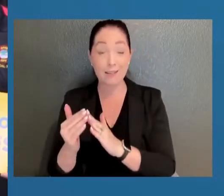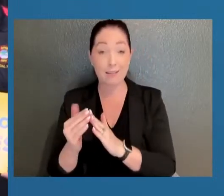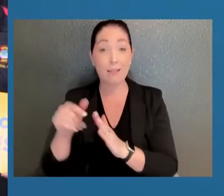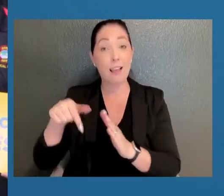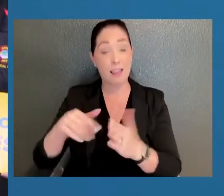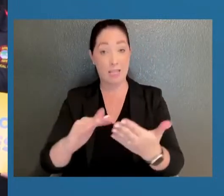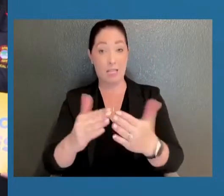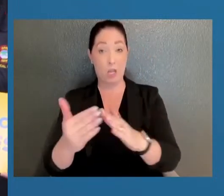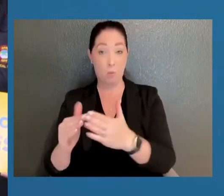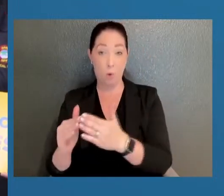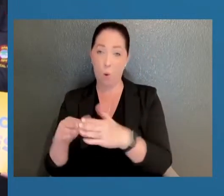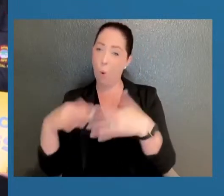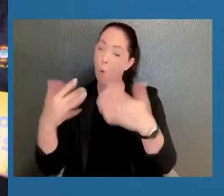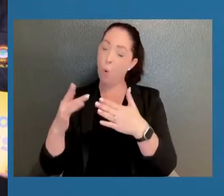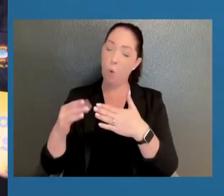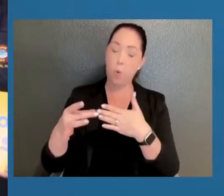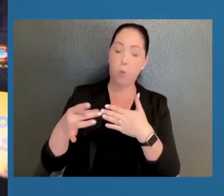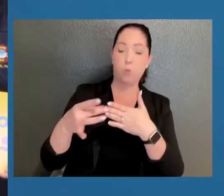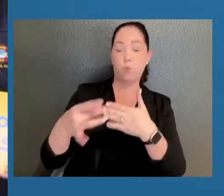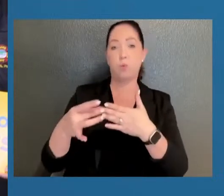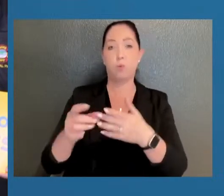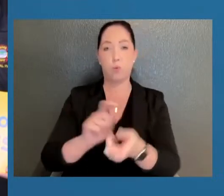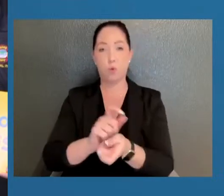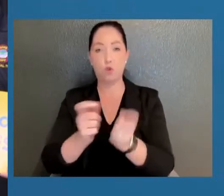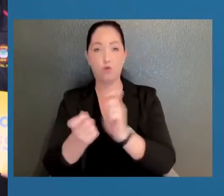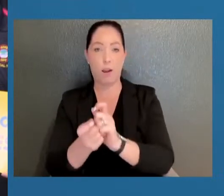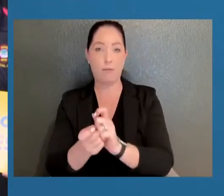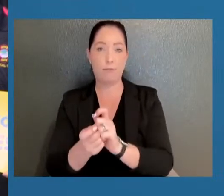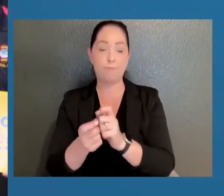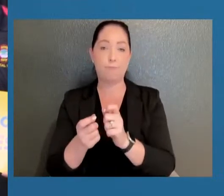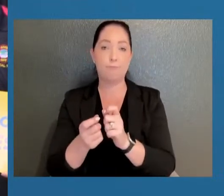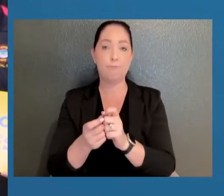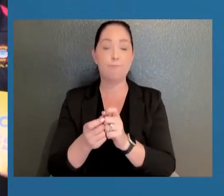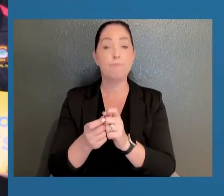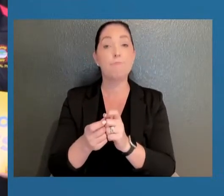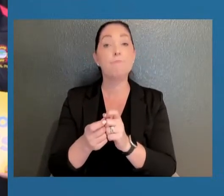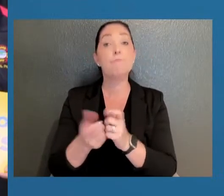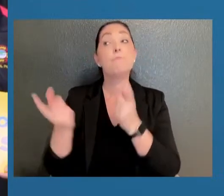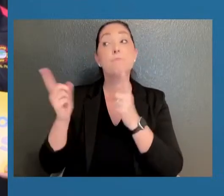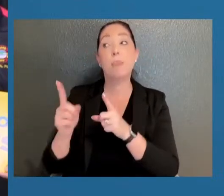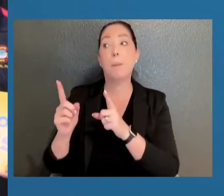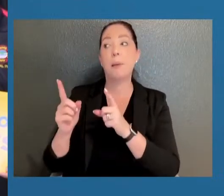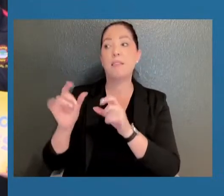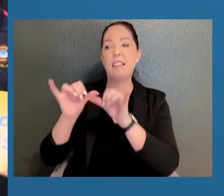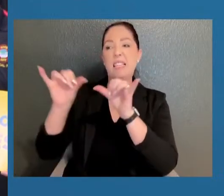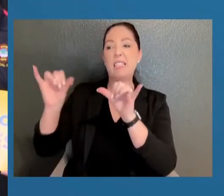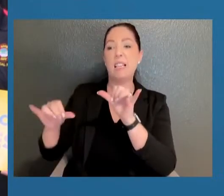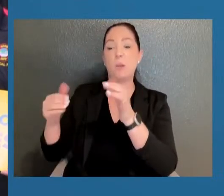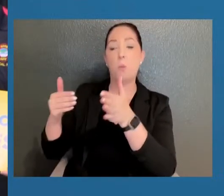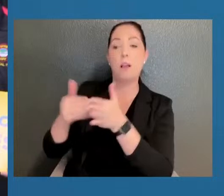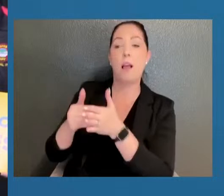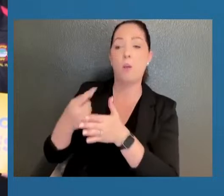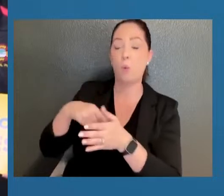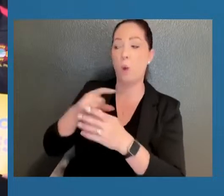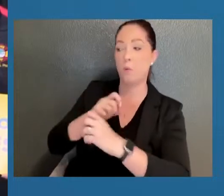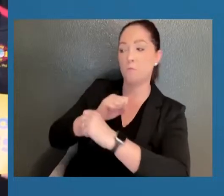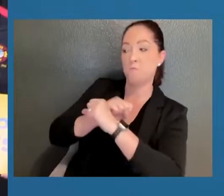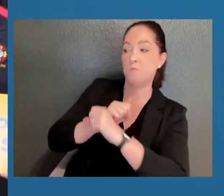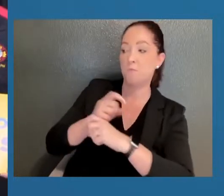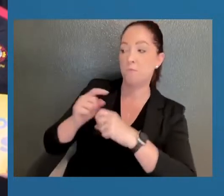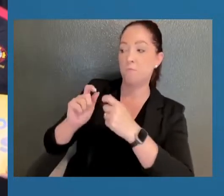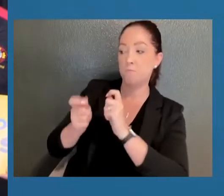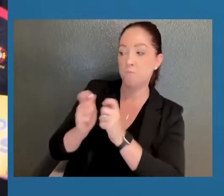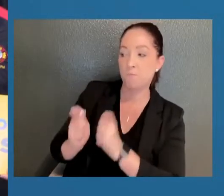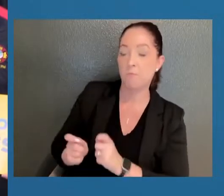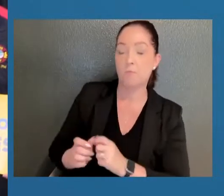forefront of change, even when the systems were against us. So this big, beautiful bill, behind